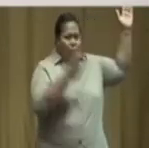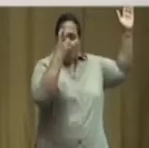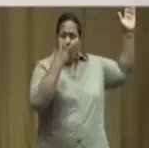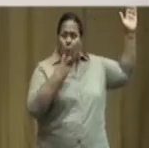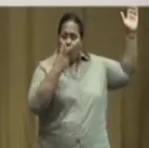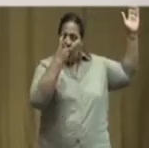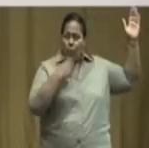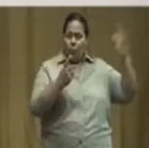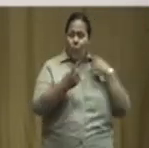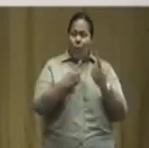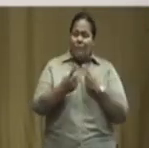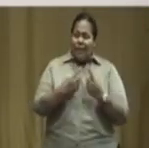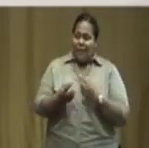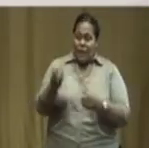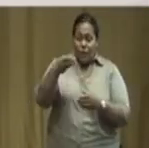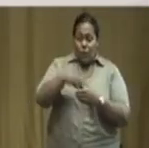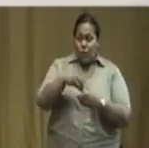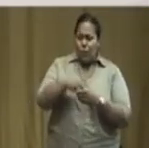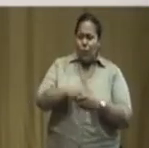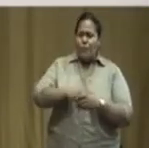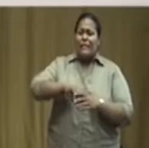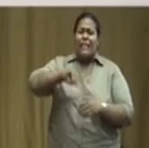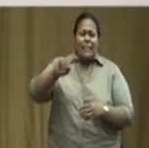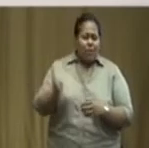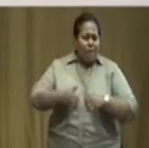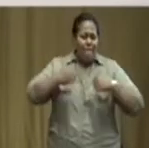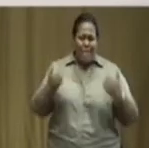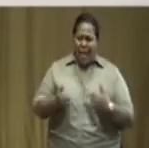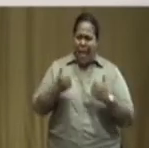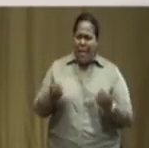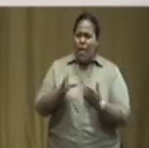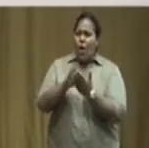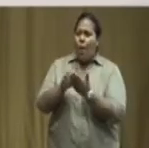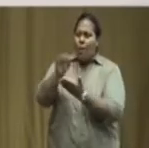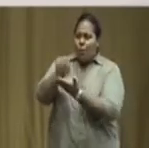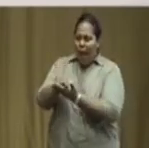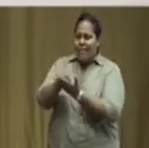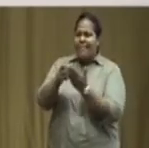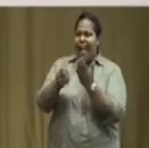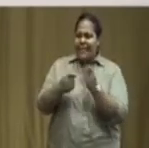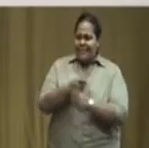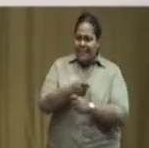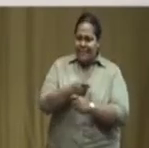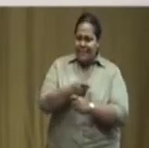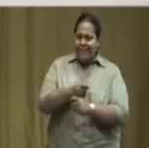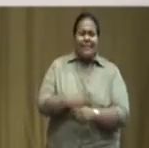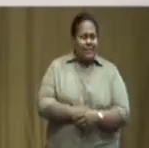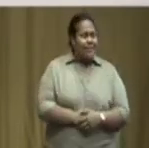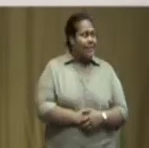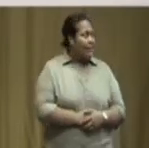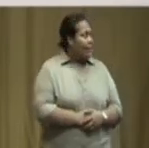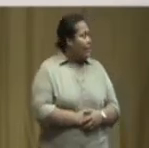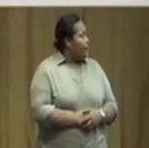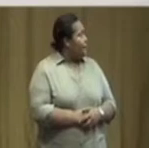It includes thousands upon thousands of mostly out of copyright texts in any format that you might